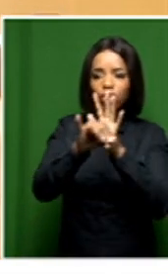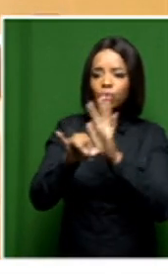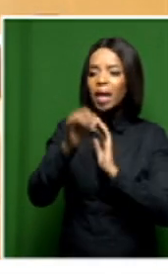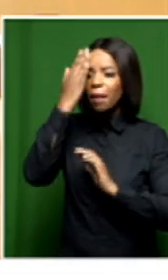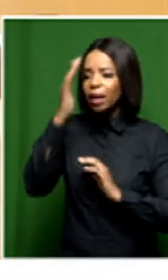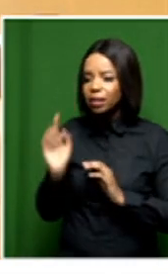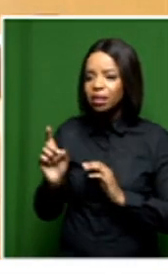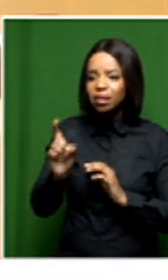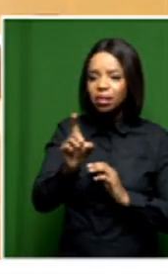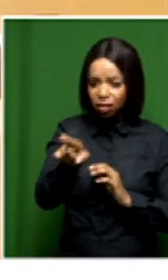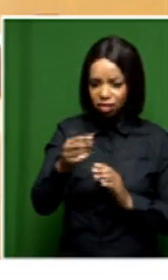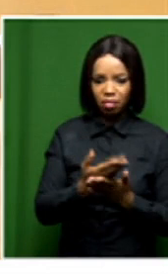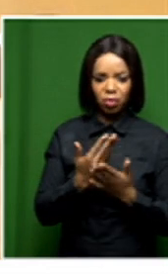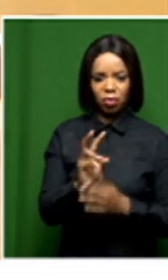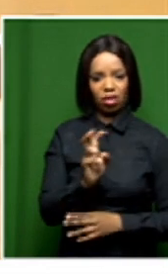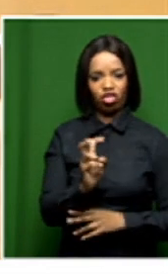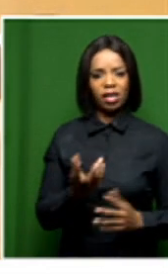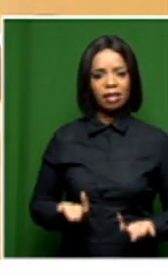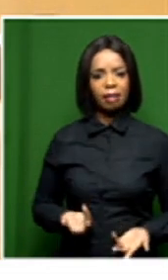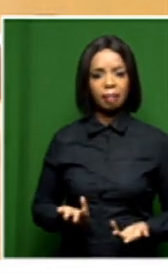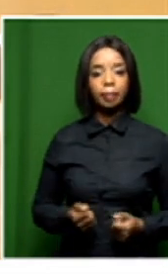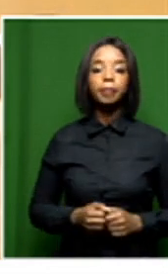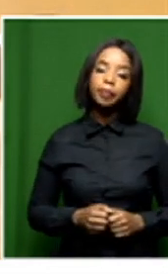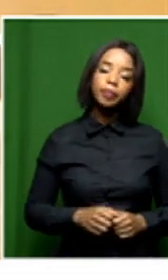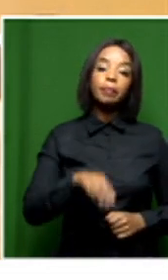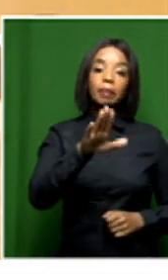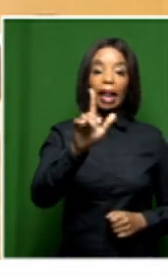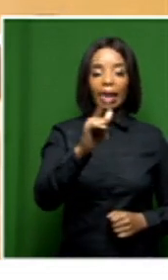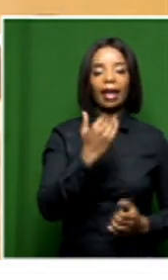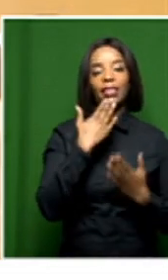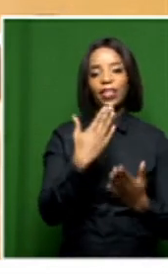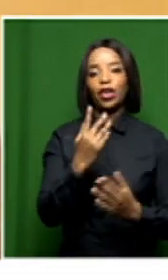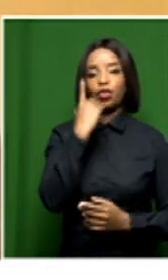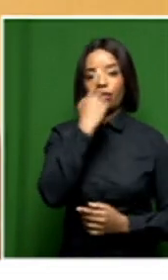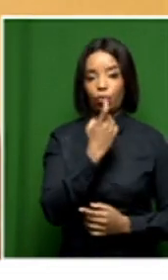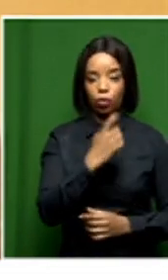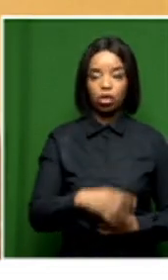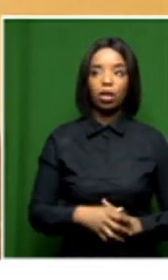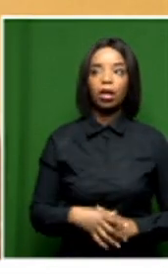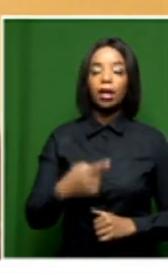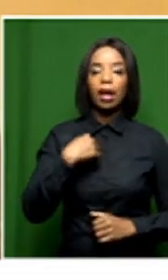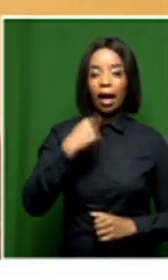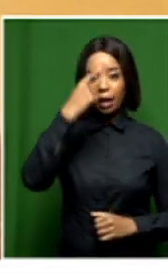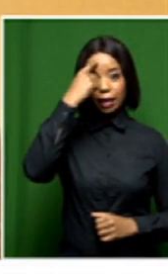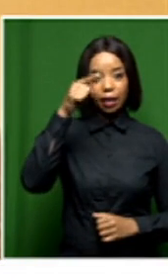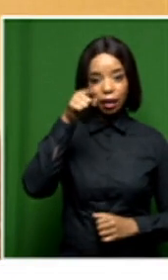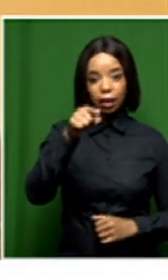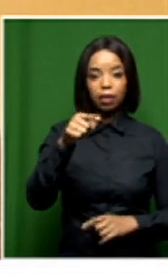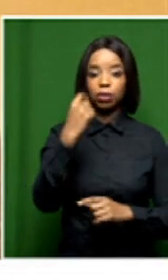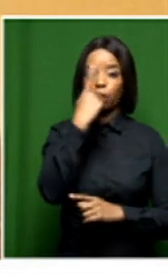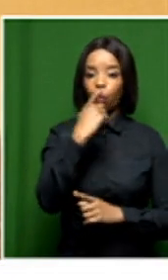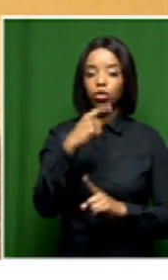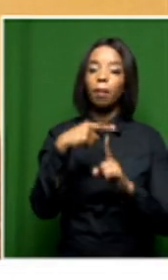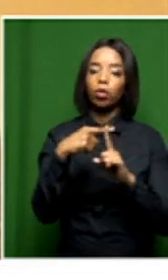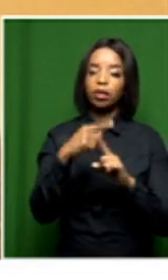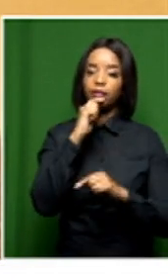how it's possible. No, thanks for the question, Leanne. I think it's a very positive question. I